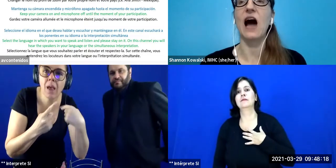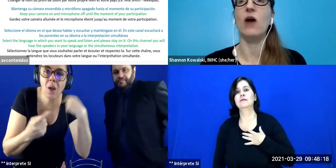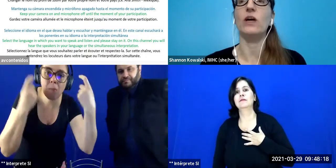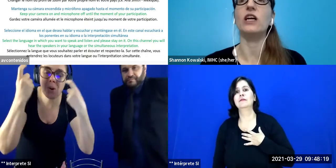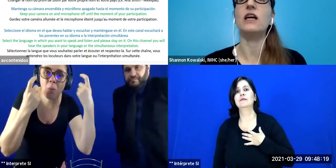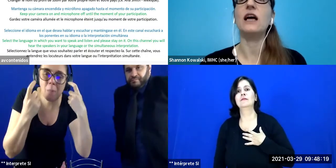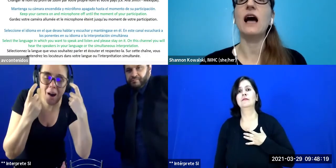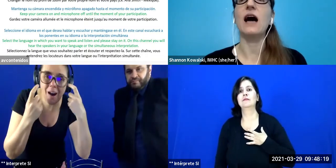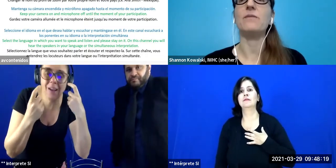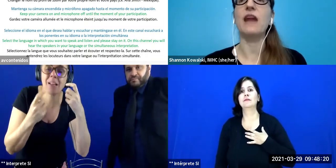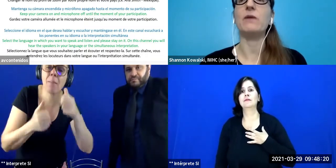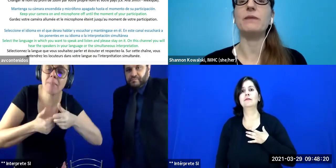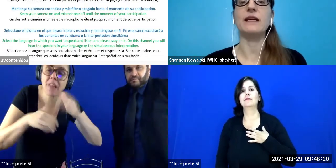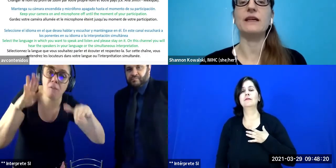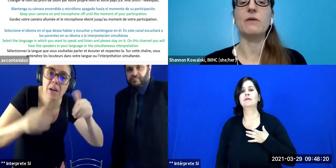about an hour.